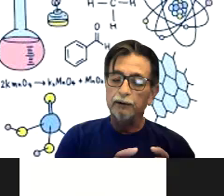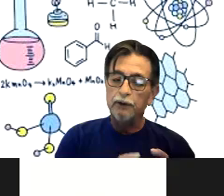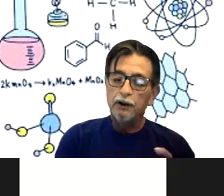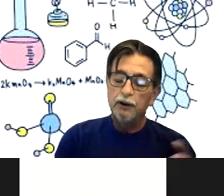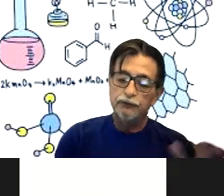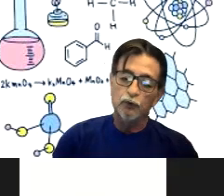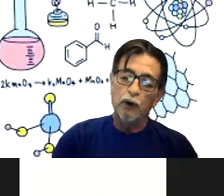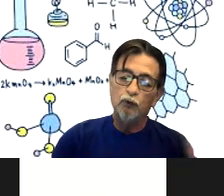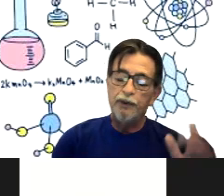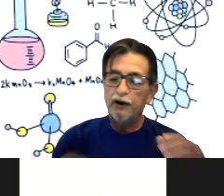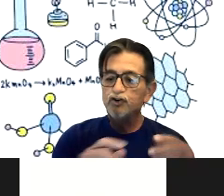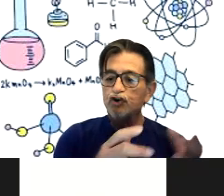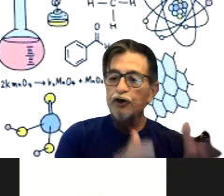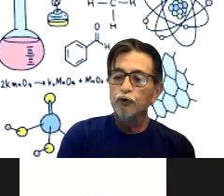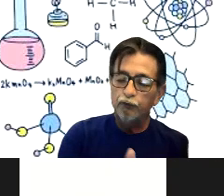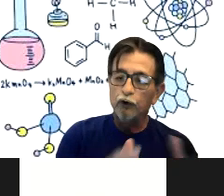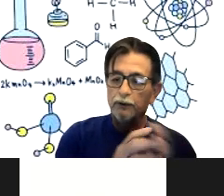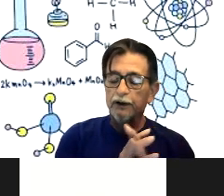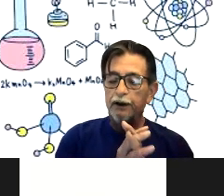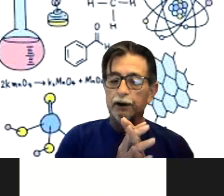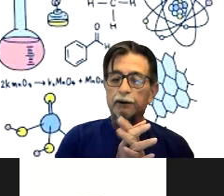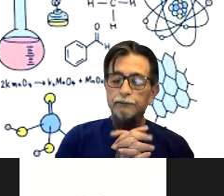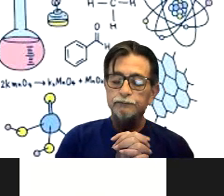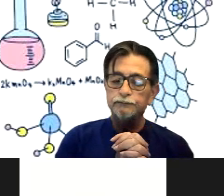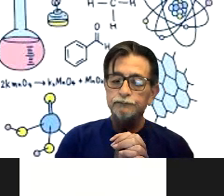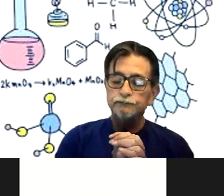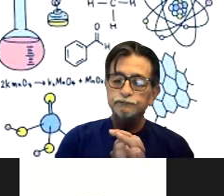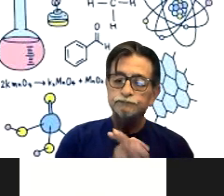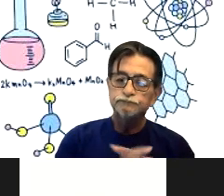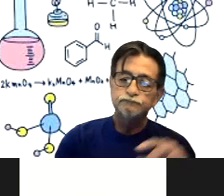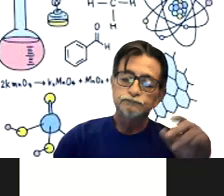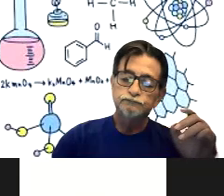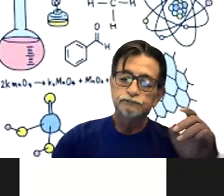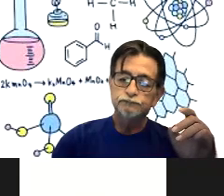central atom. So what will be our general formula here?